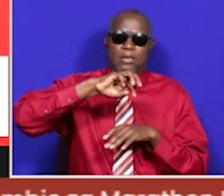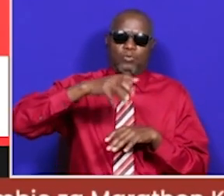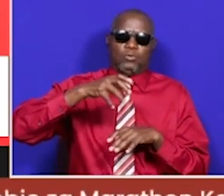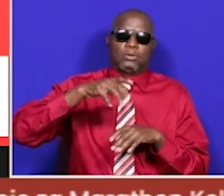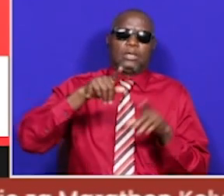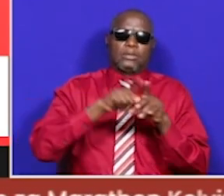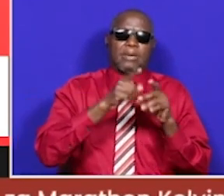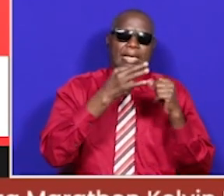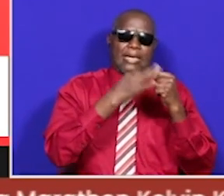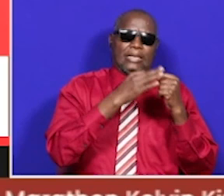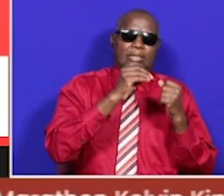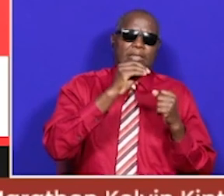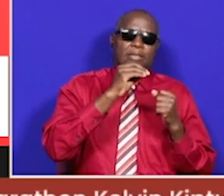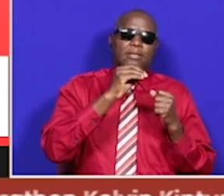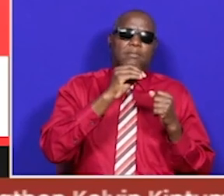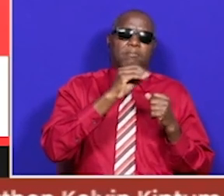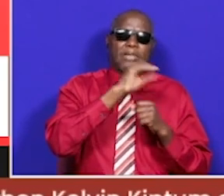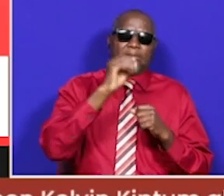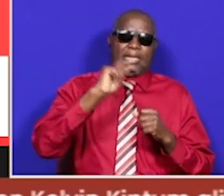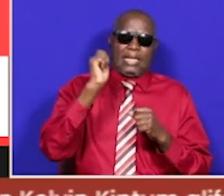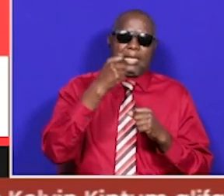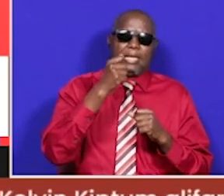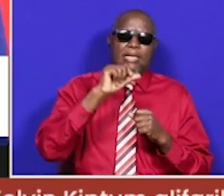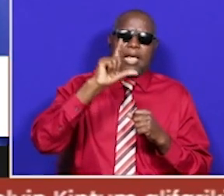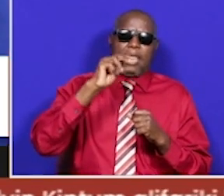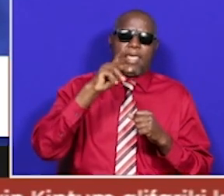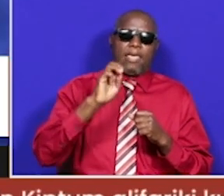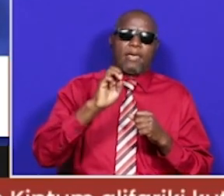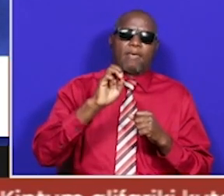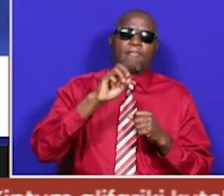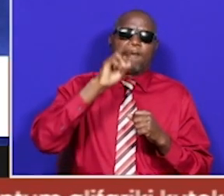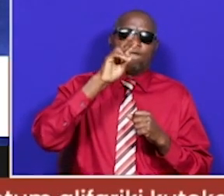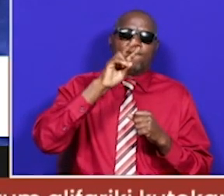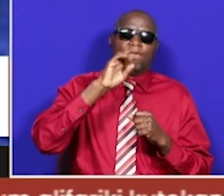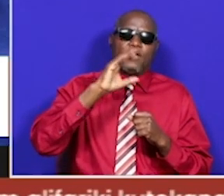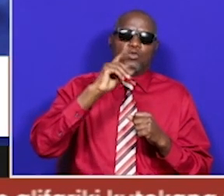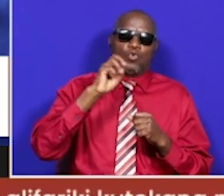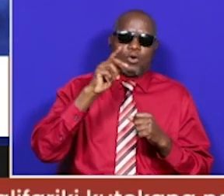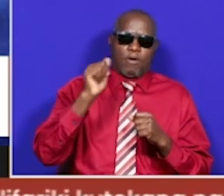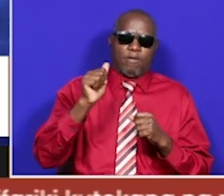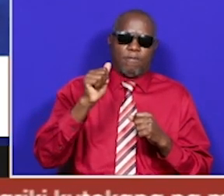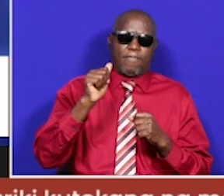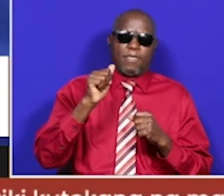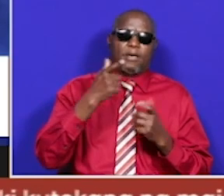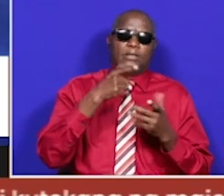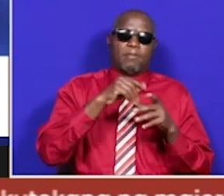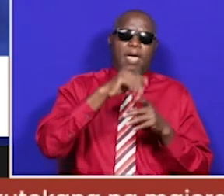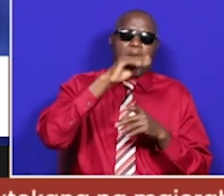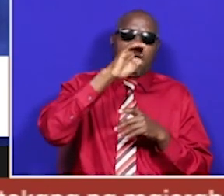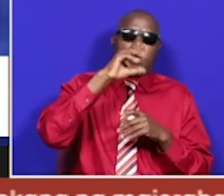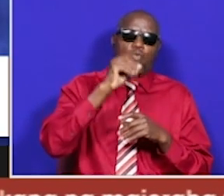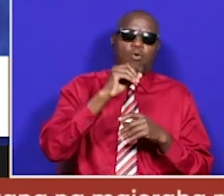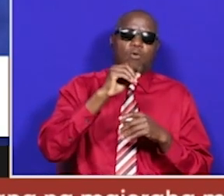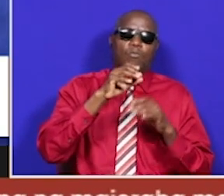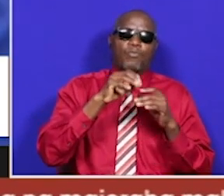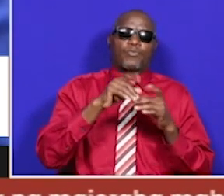have 80% of Kenya's Lake Victoria. So we are looking at giving out opportunities in aquaculture, in the blue economy